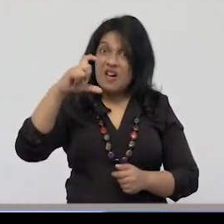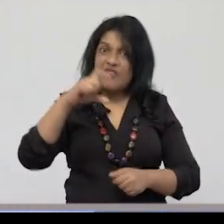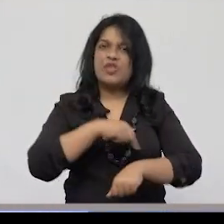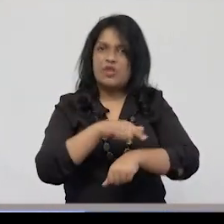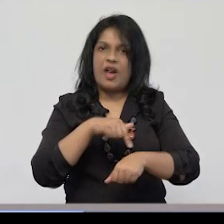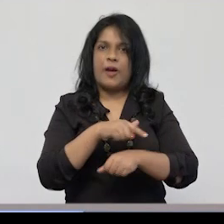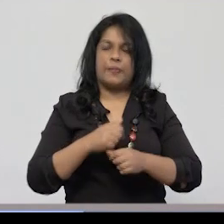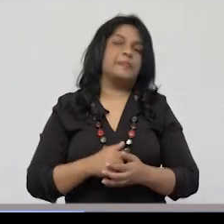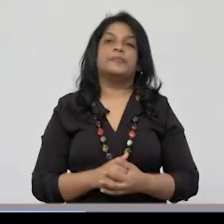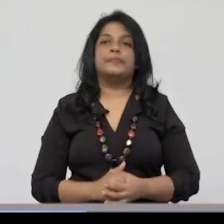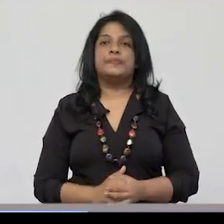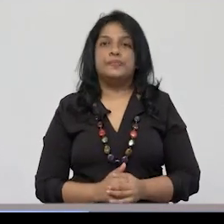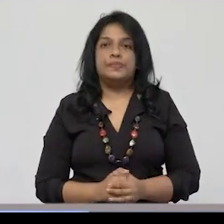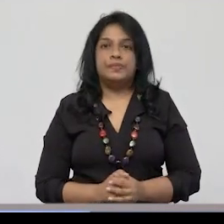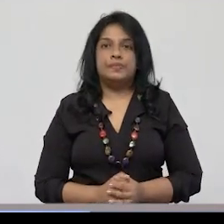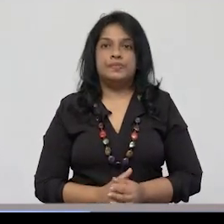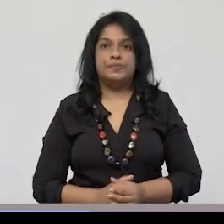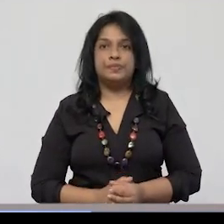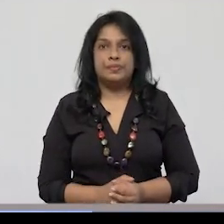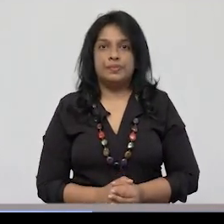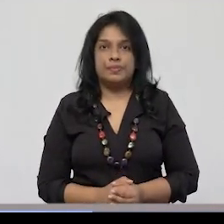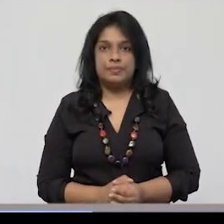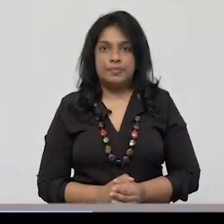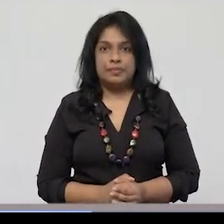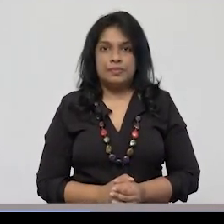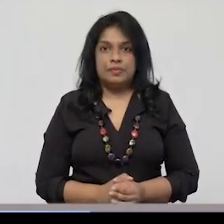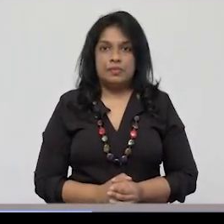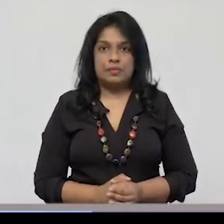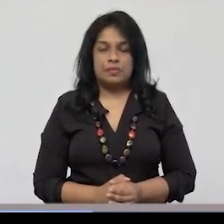All those things are spiritual, by the way. They're God ordained.